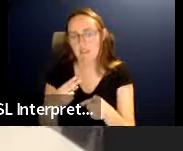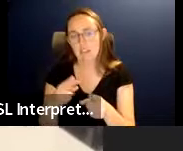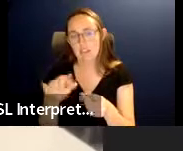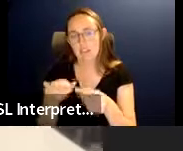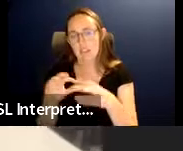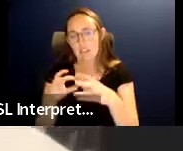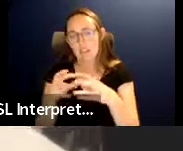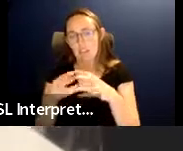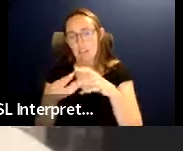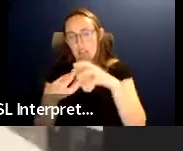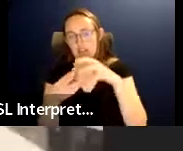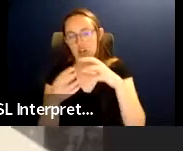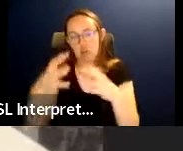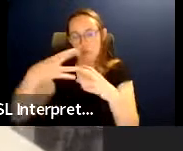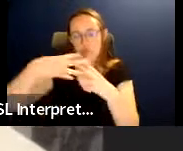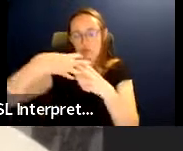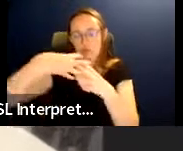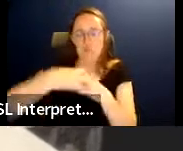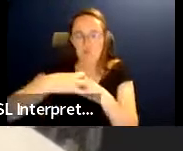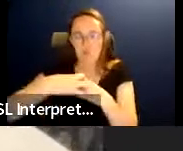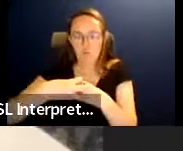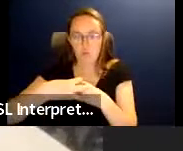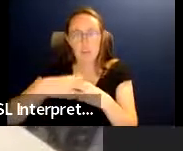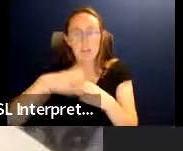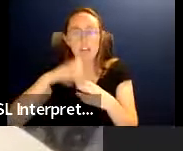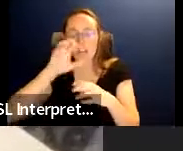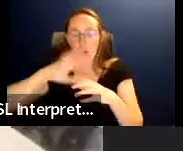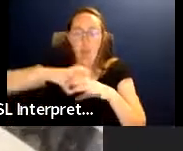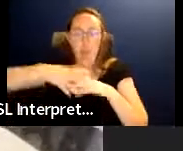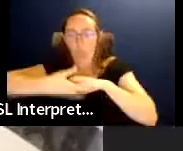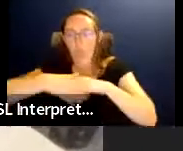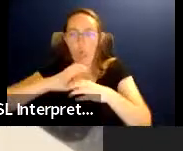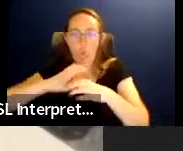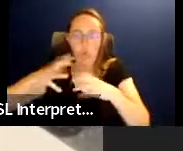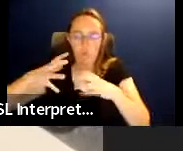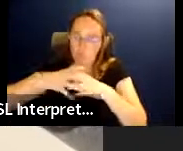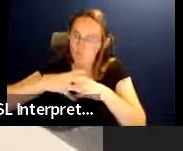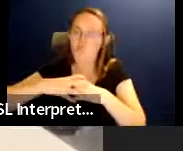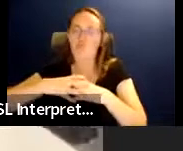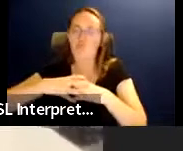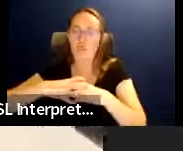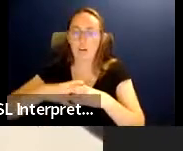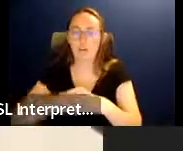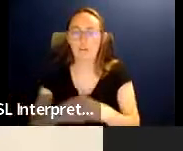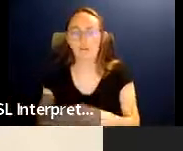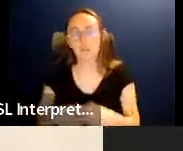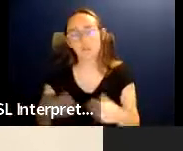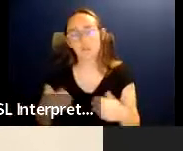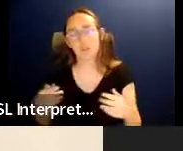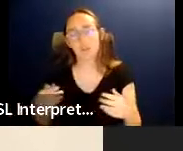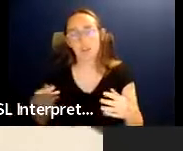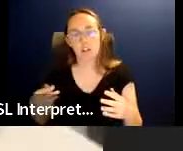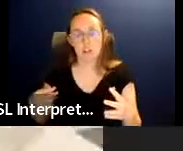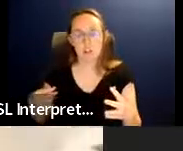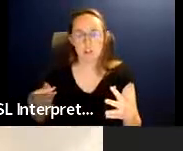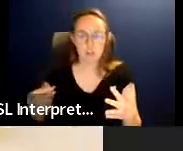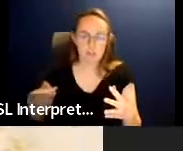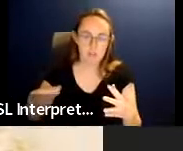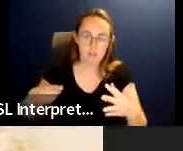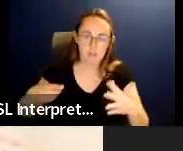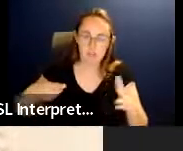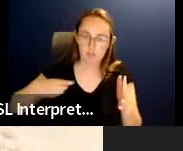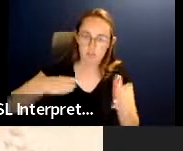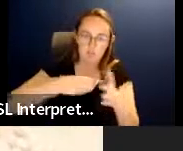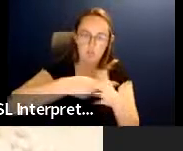the quick grip clamp so it doesn't rotate around. So I'm going to slide this into the piece of